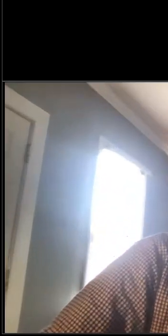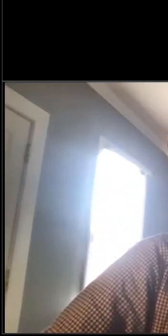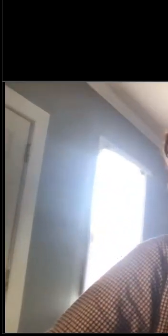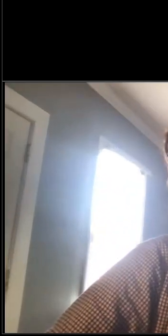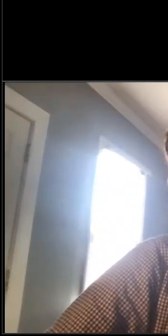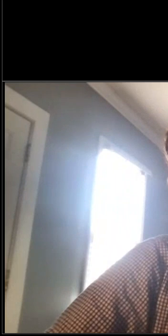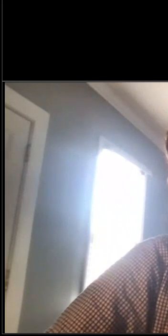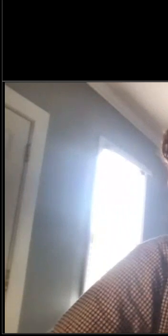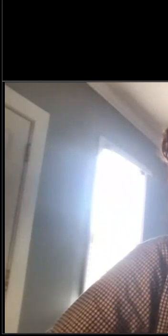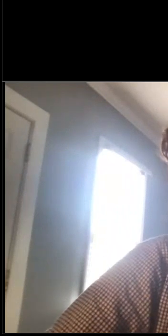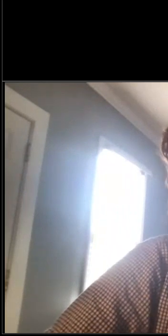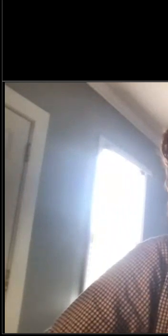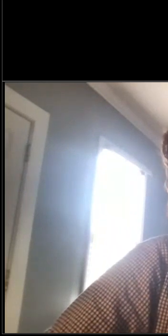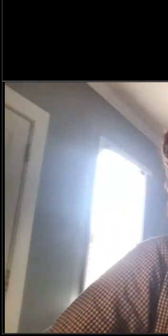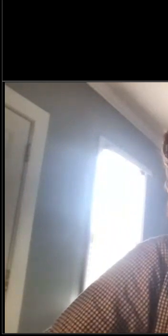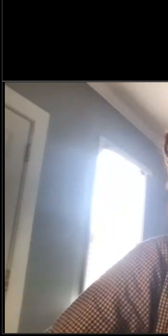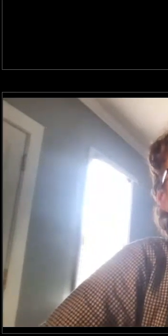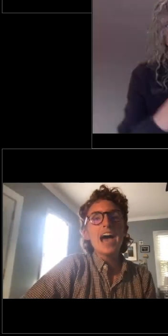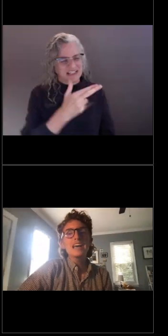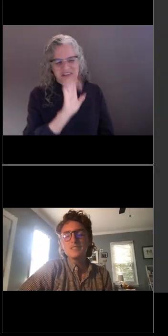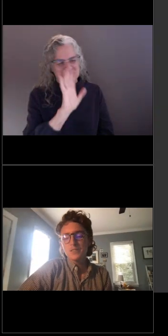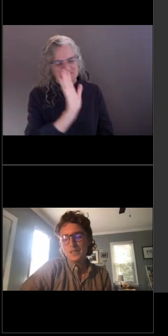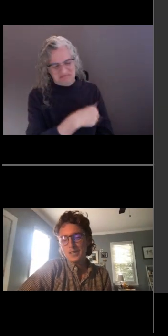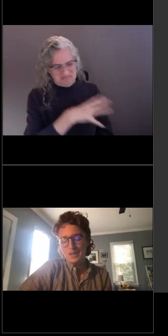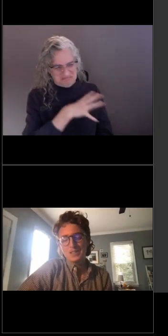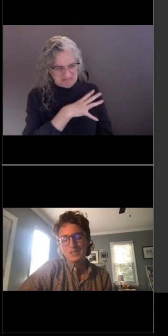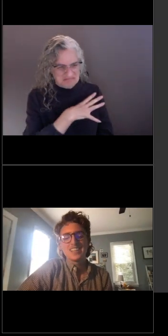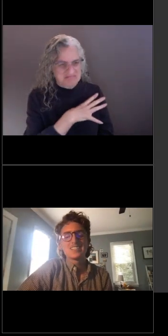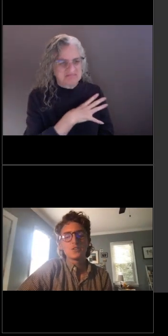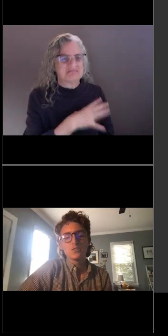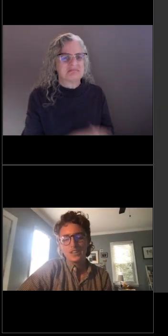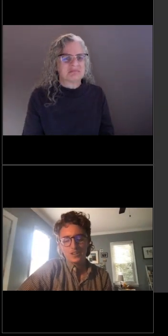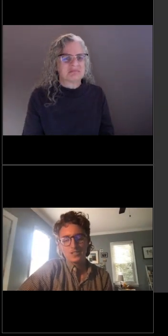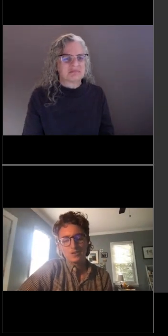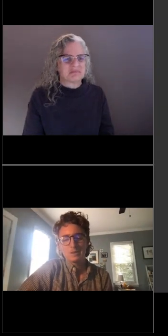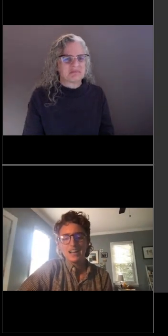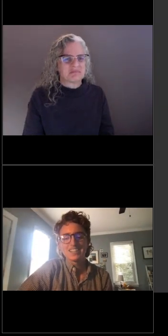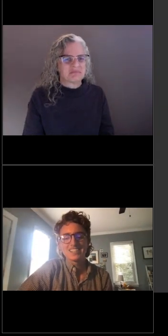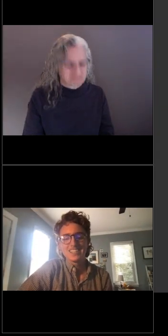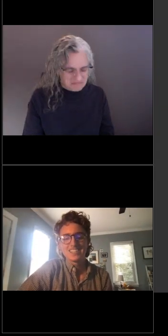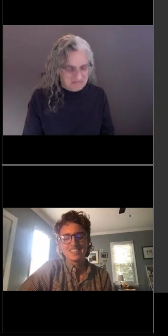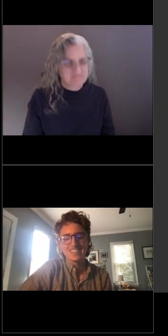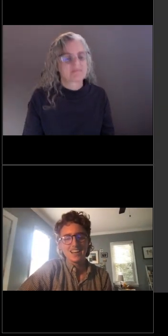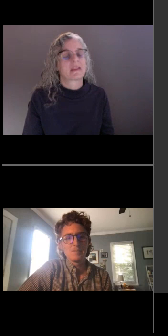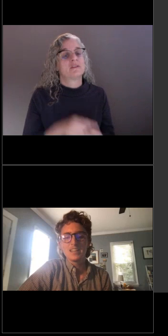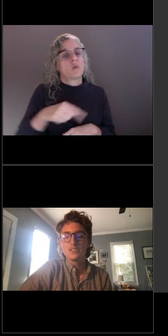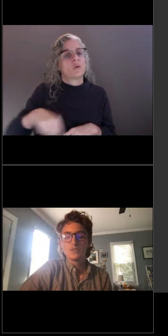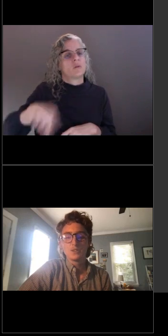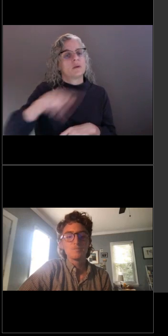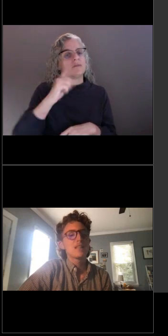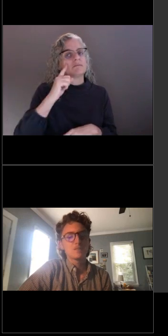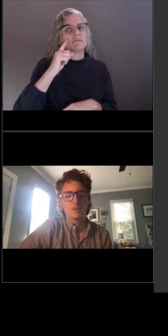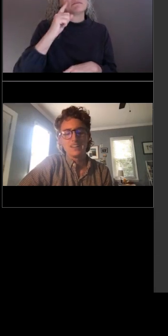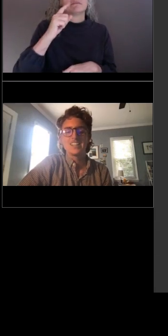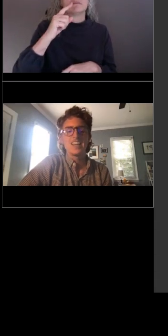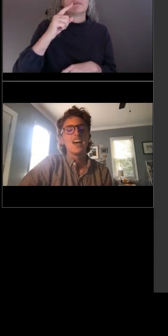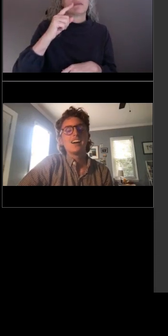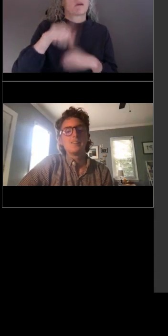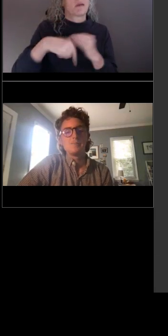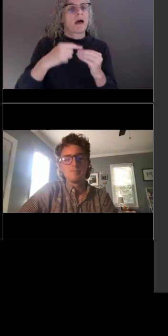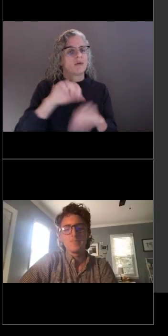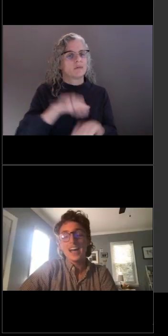Well, basically, as you think about these things and creating trans affirming practices in your, that's